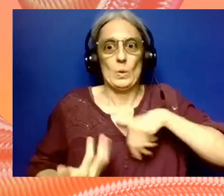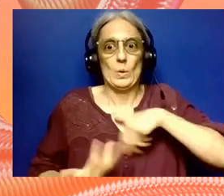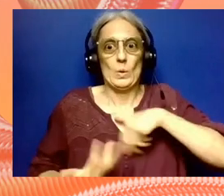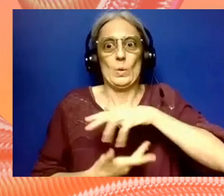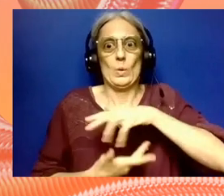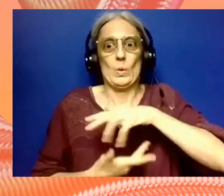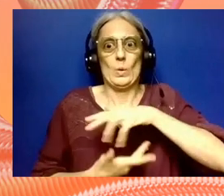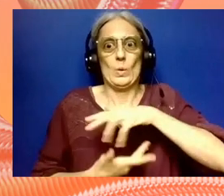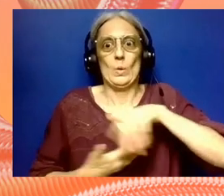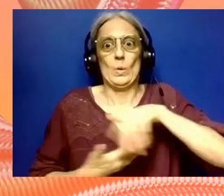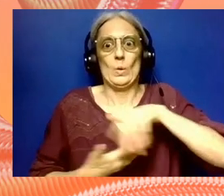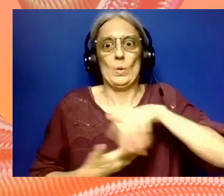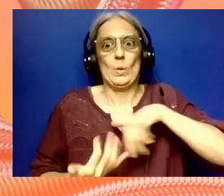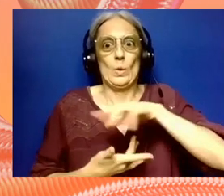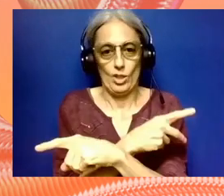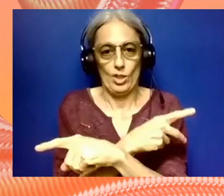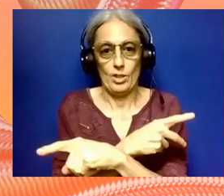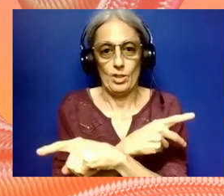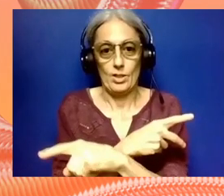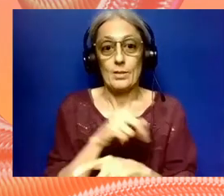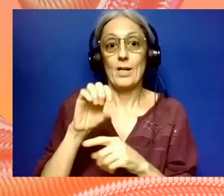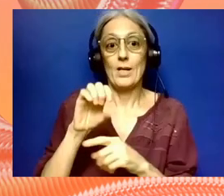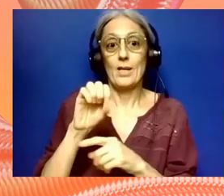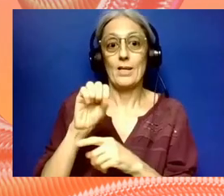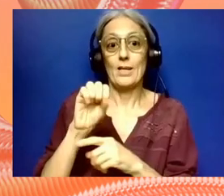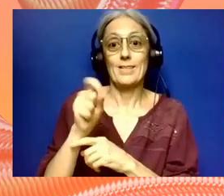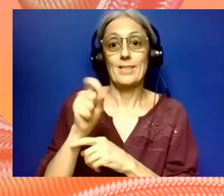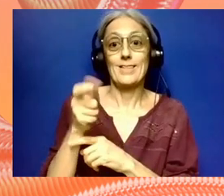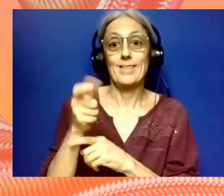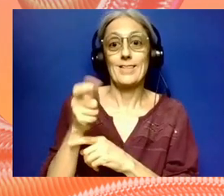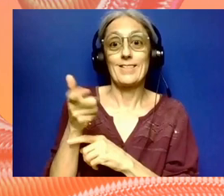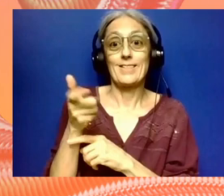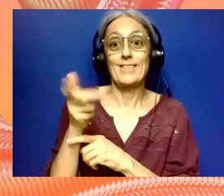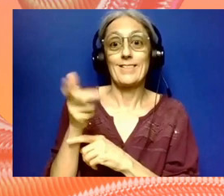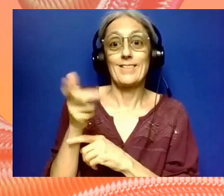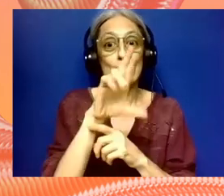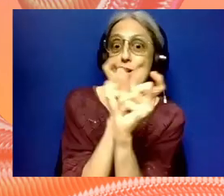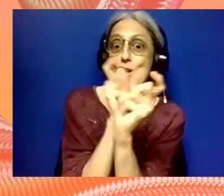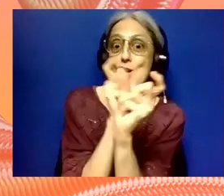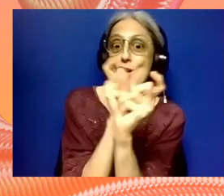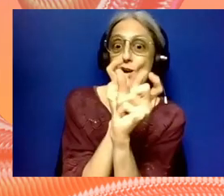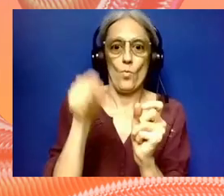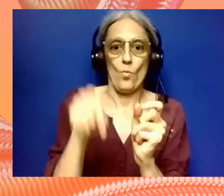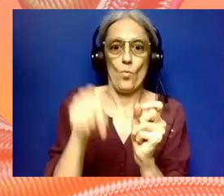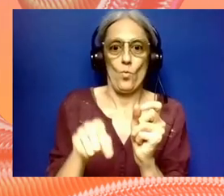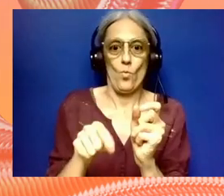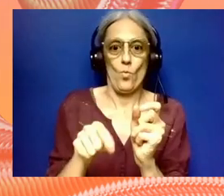in a square with Mars feels like trying to put a lid on a pressure cooker.